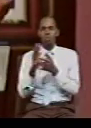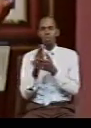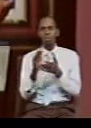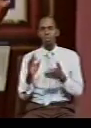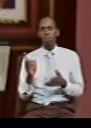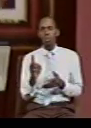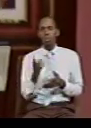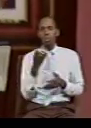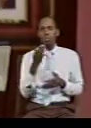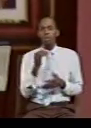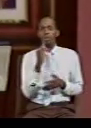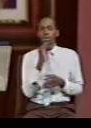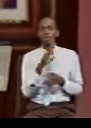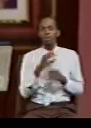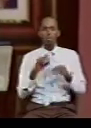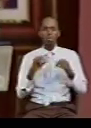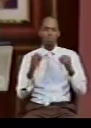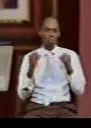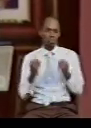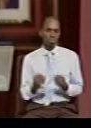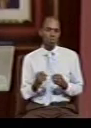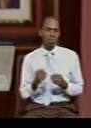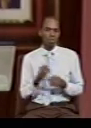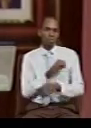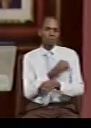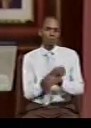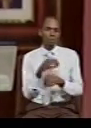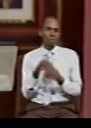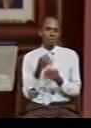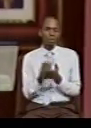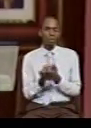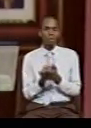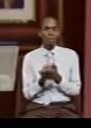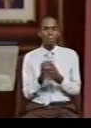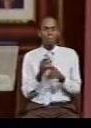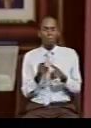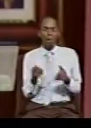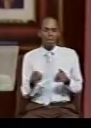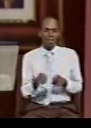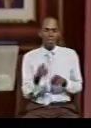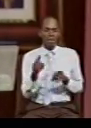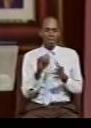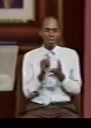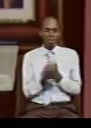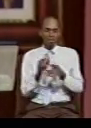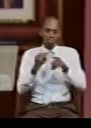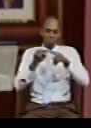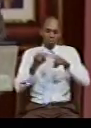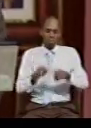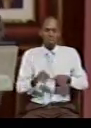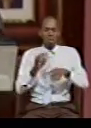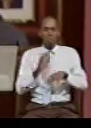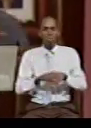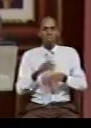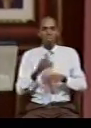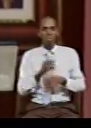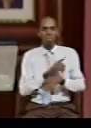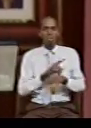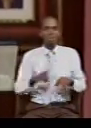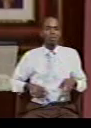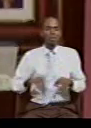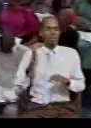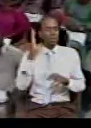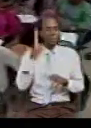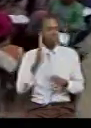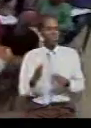then there's no strength. But they that wait upon the Lord shall renew